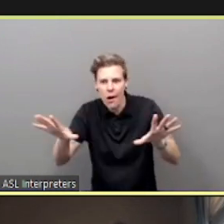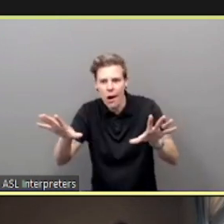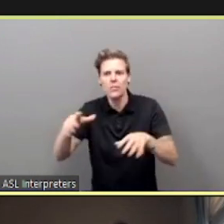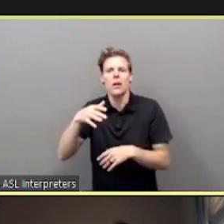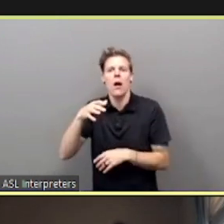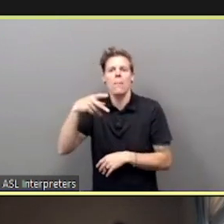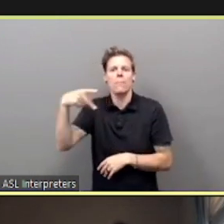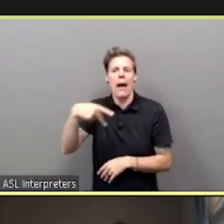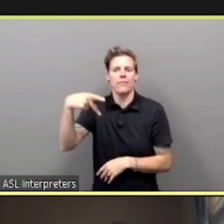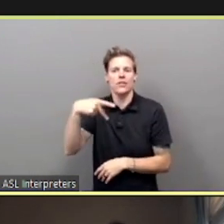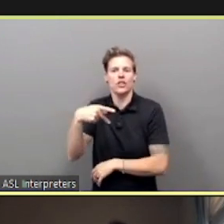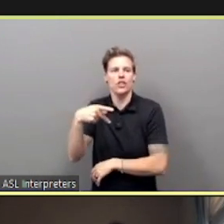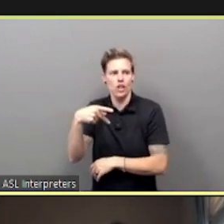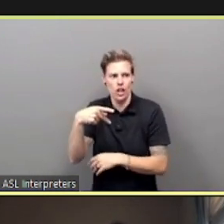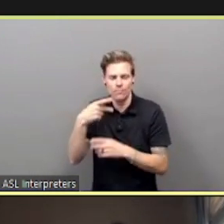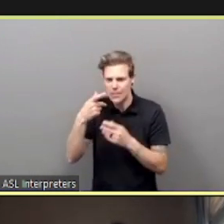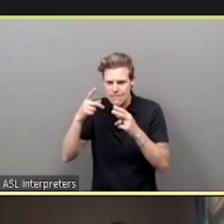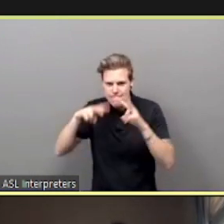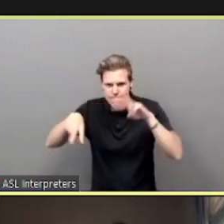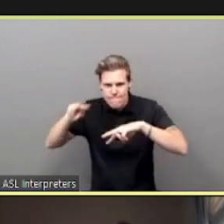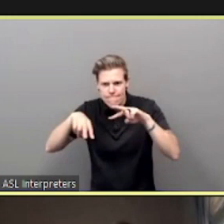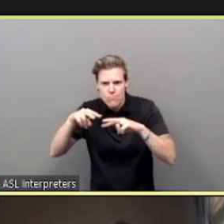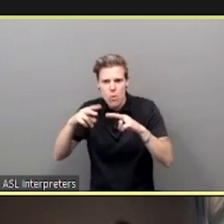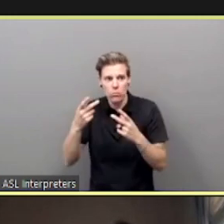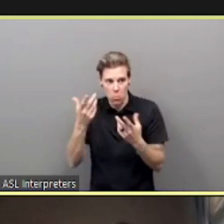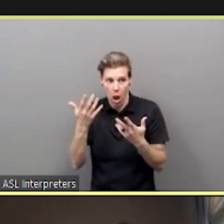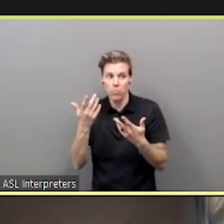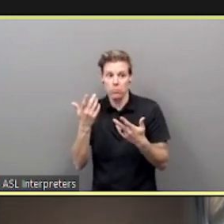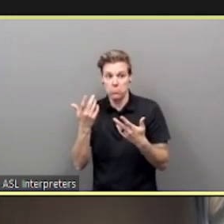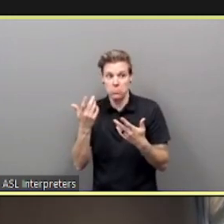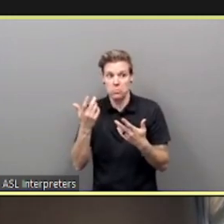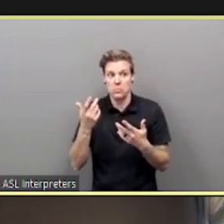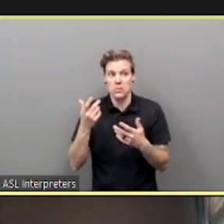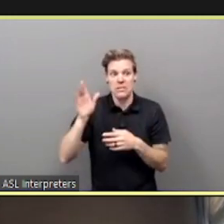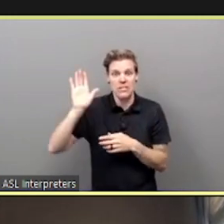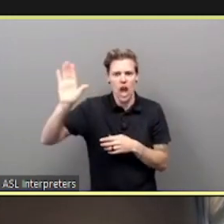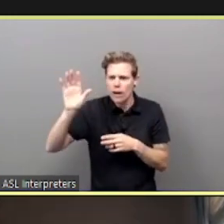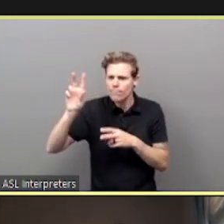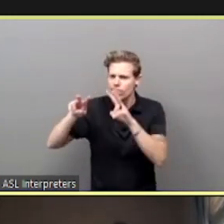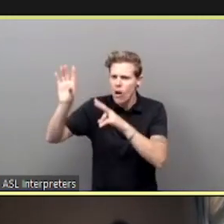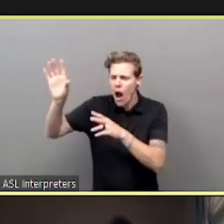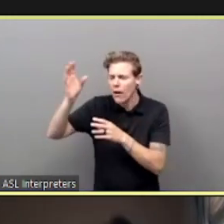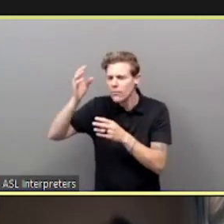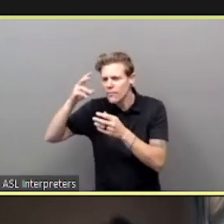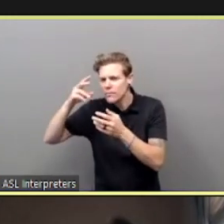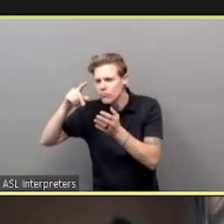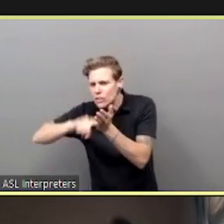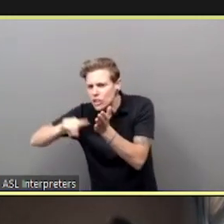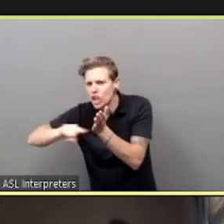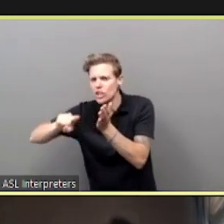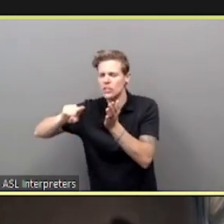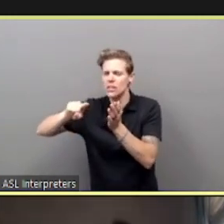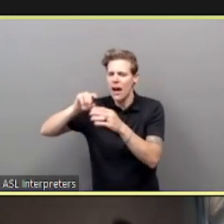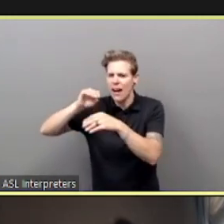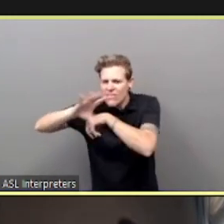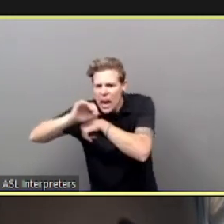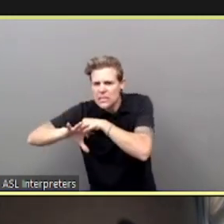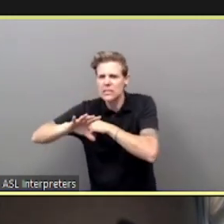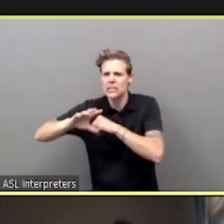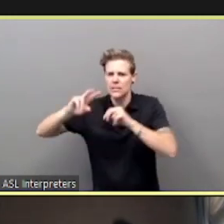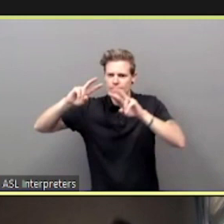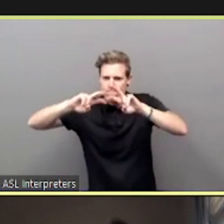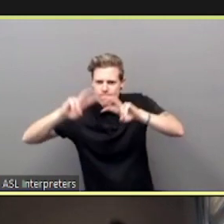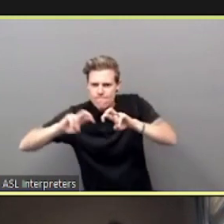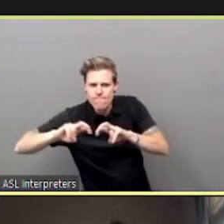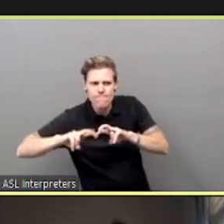reviewed at the ACIP right now, the Advisory Committee on Immunizations. There's the full approval for